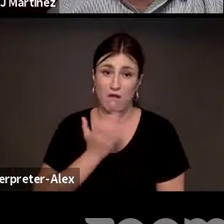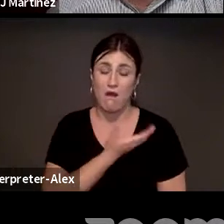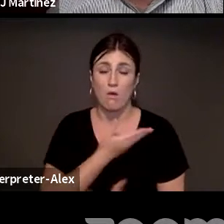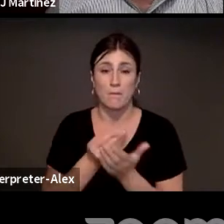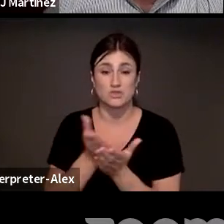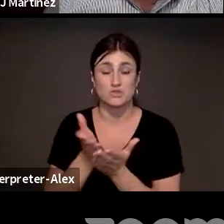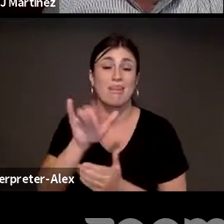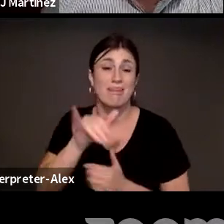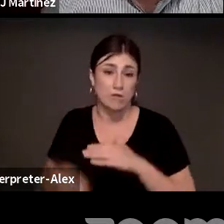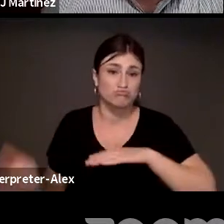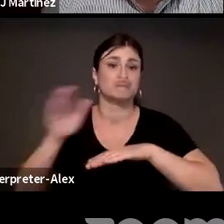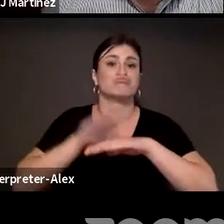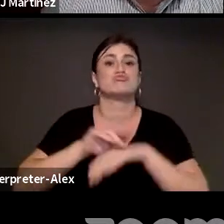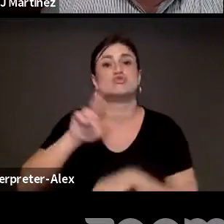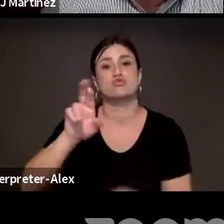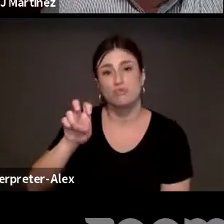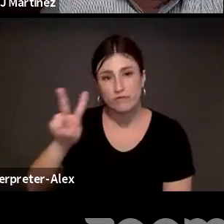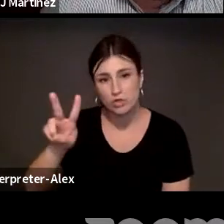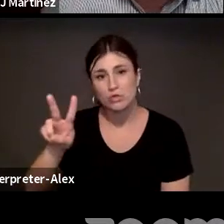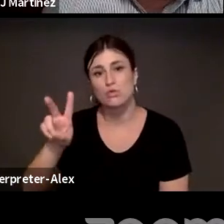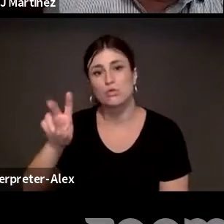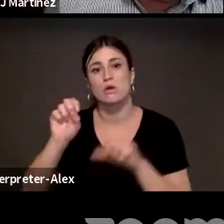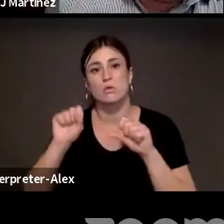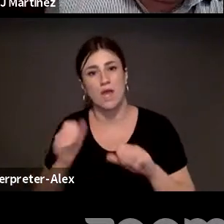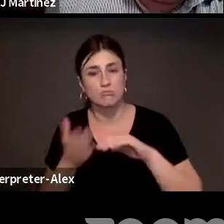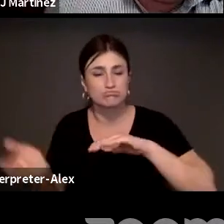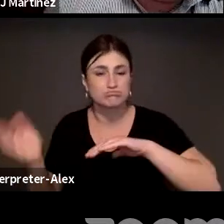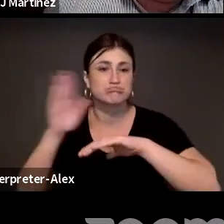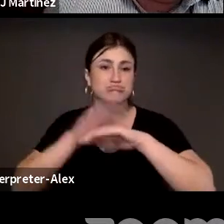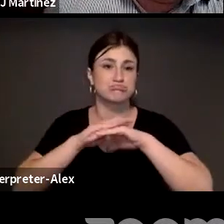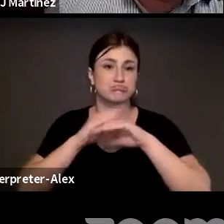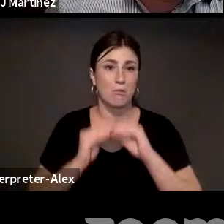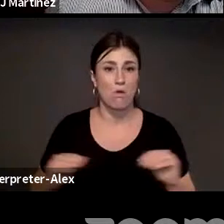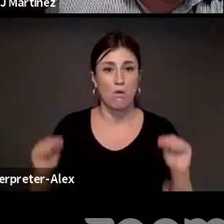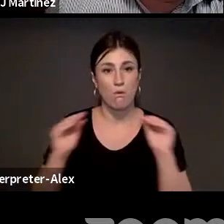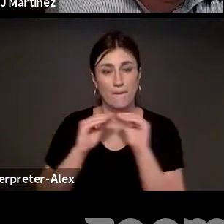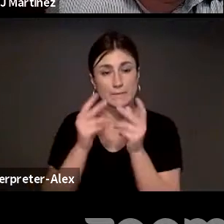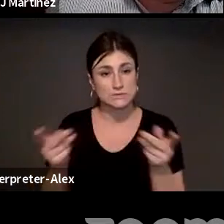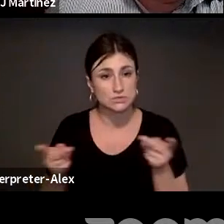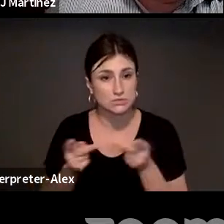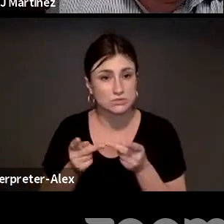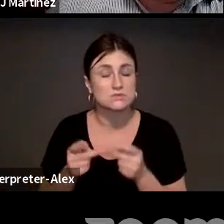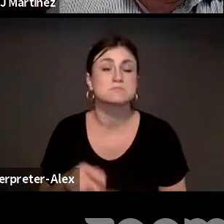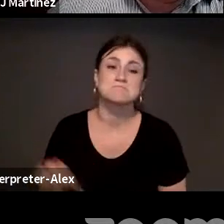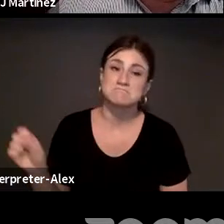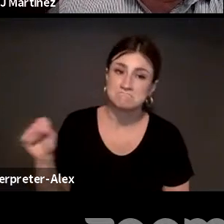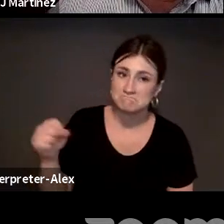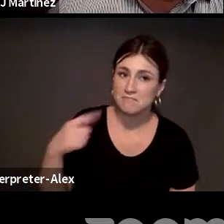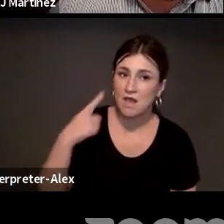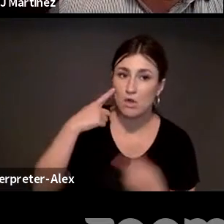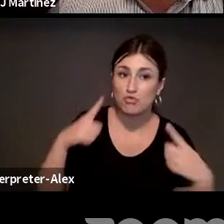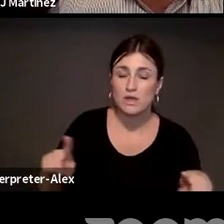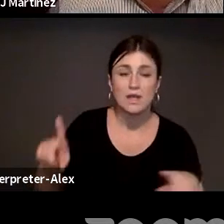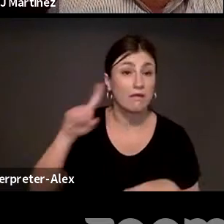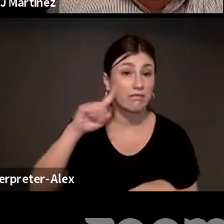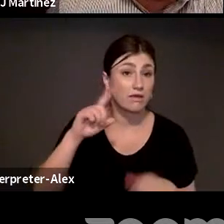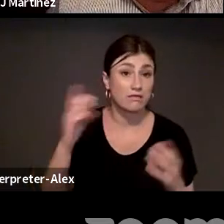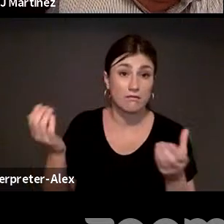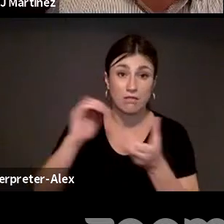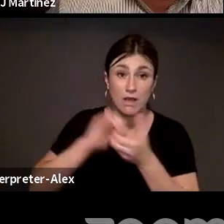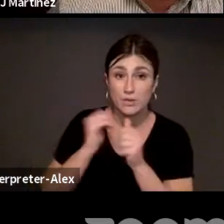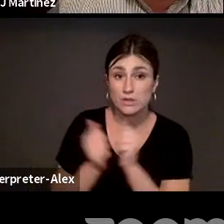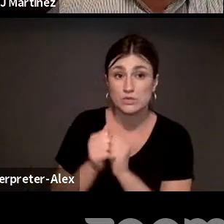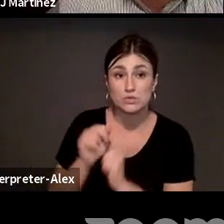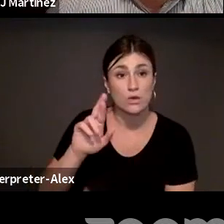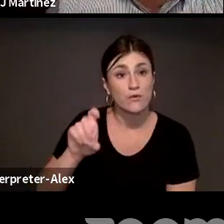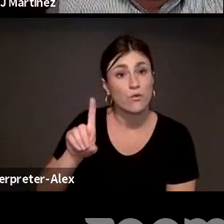and, you know, bring in more positions. Thank you. And I think with that, with the collaboration that's going on right now with ReadyNet, with the bringing